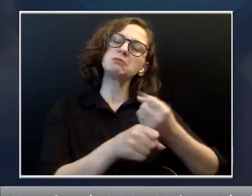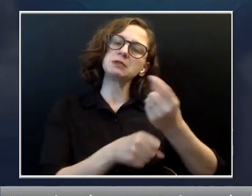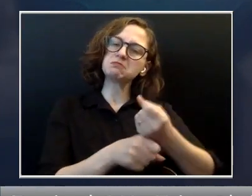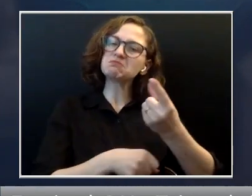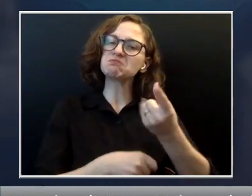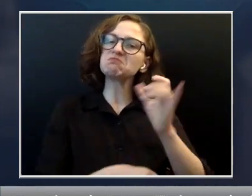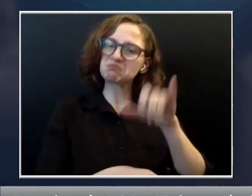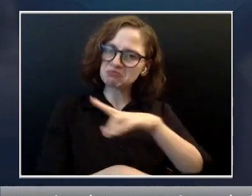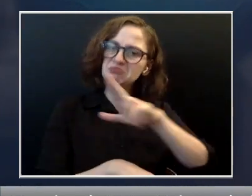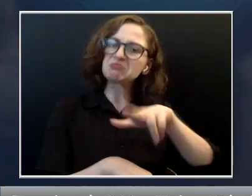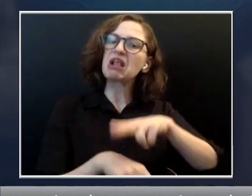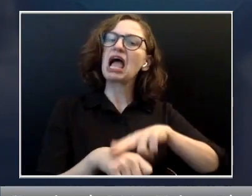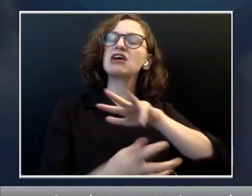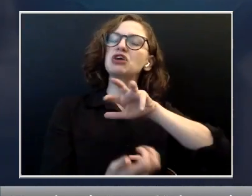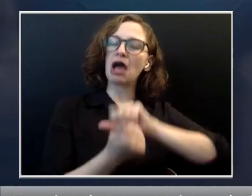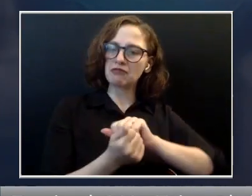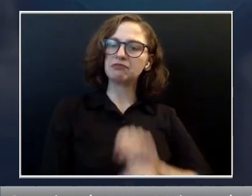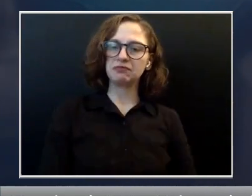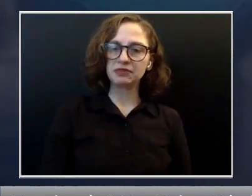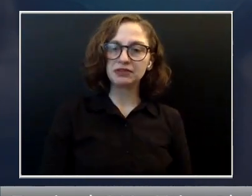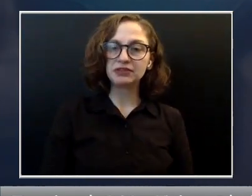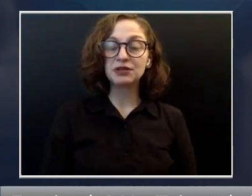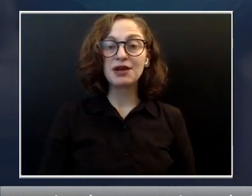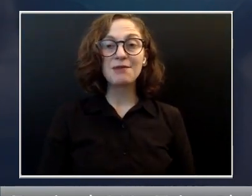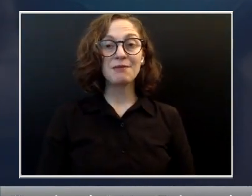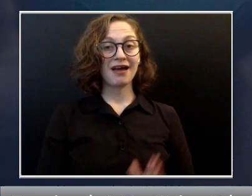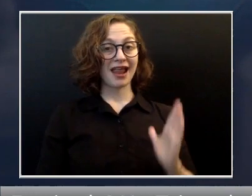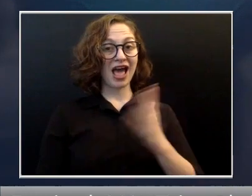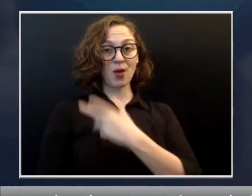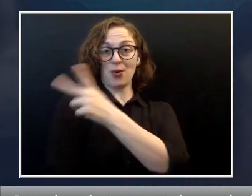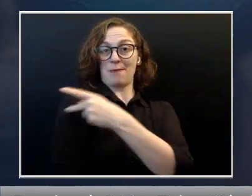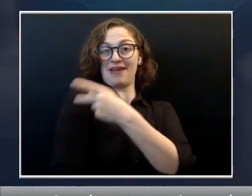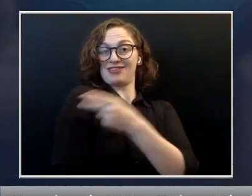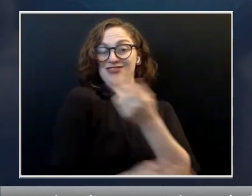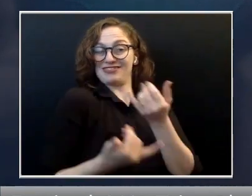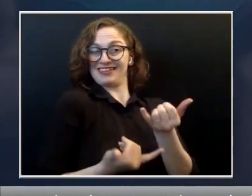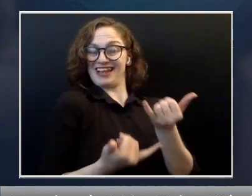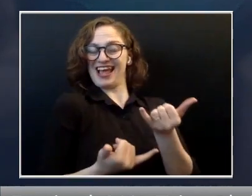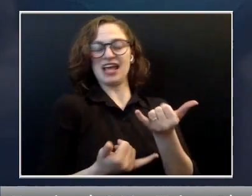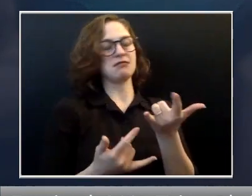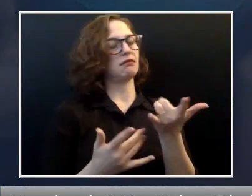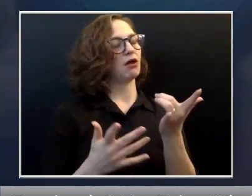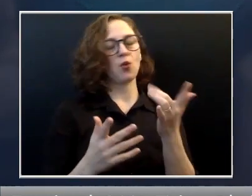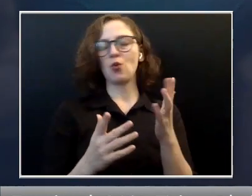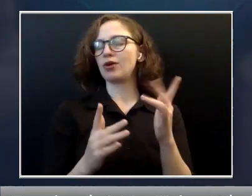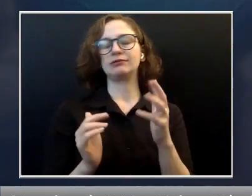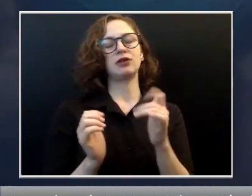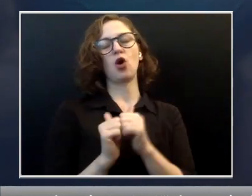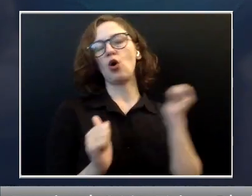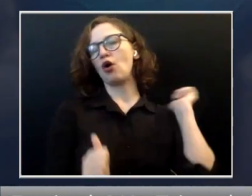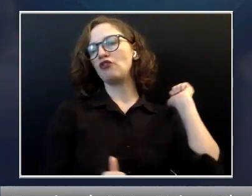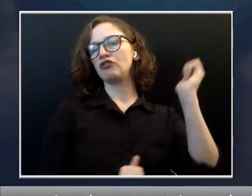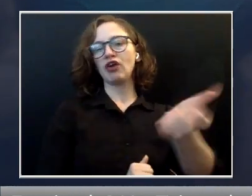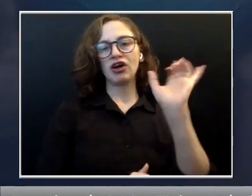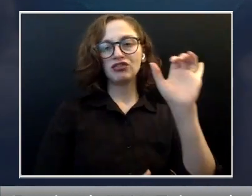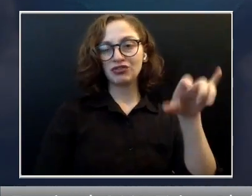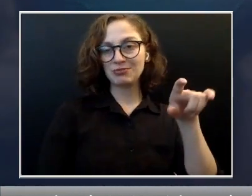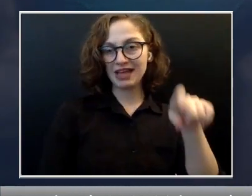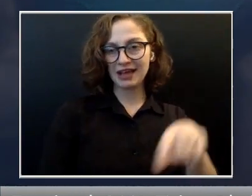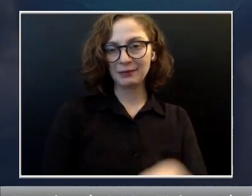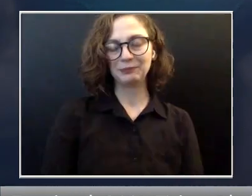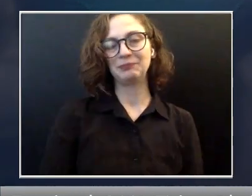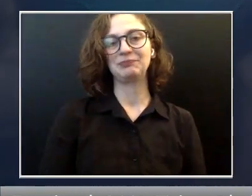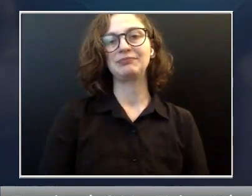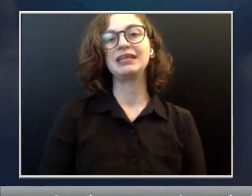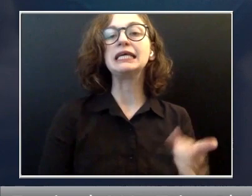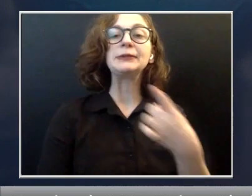year. But the patient you're about to meet wasn't even close to that. Rick Takeitoff says he hadn't gone to a doctor in